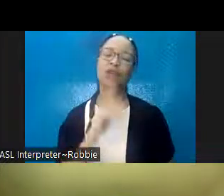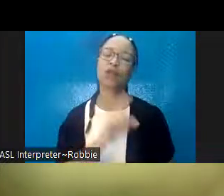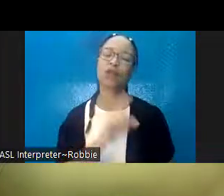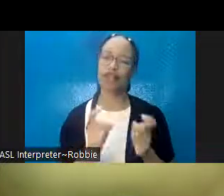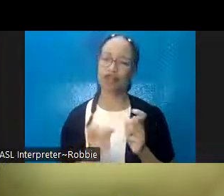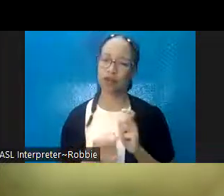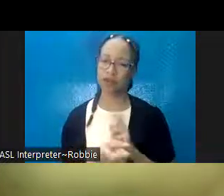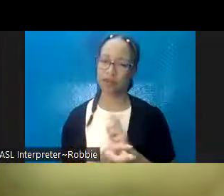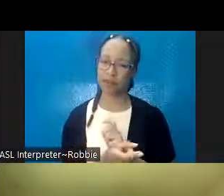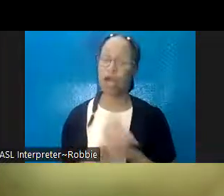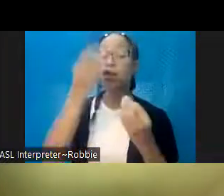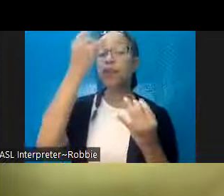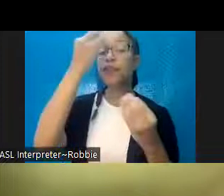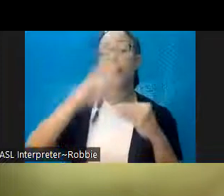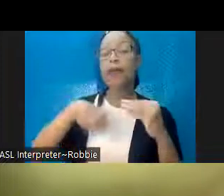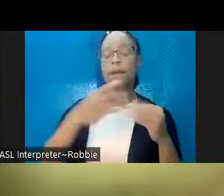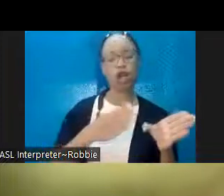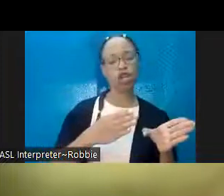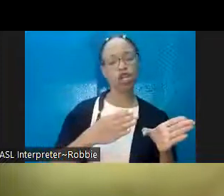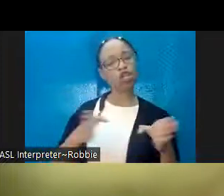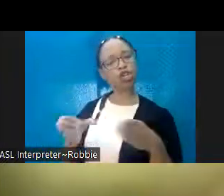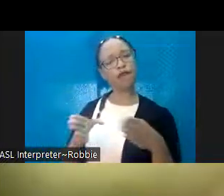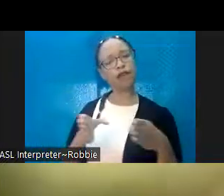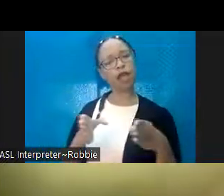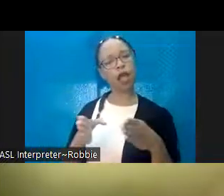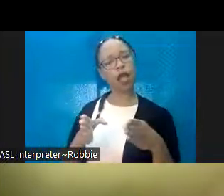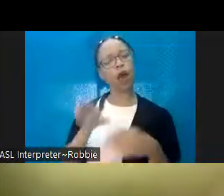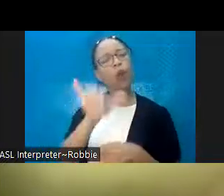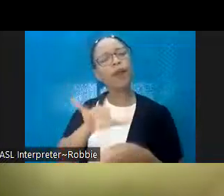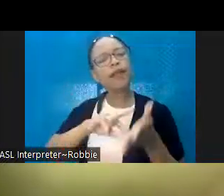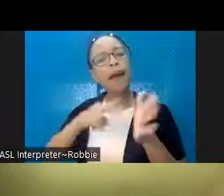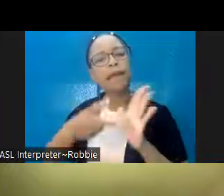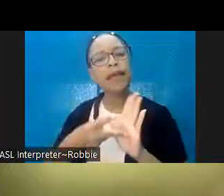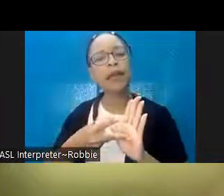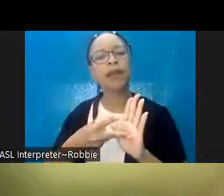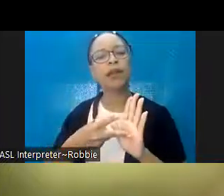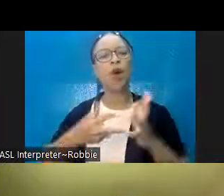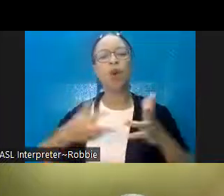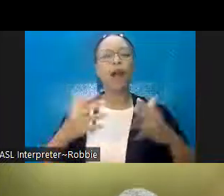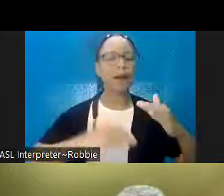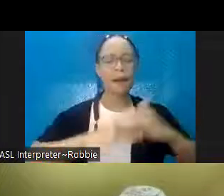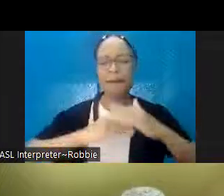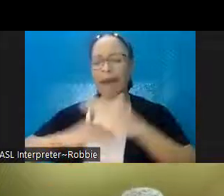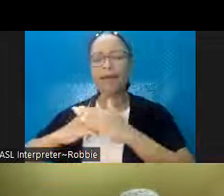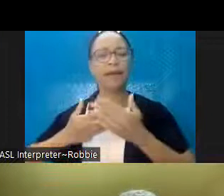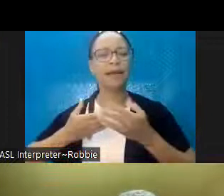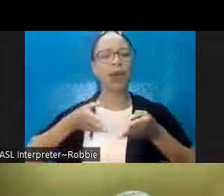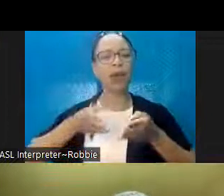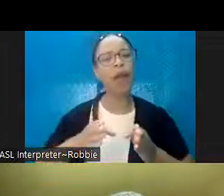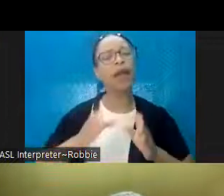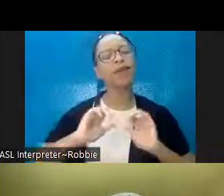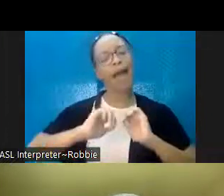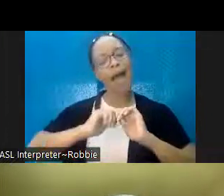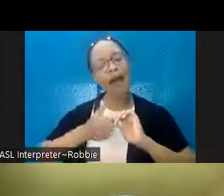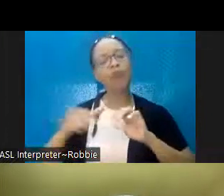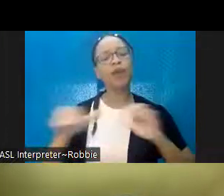So thinking about shifting, what would it then mean? And what are the capacities and how will you go about trying to make